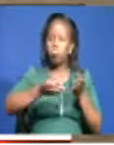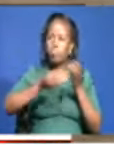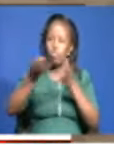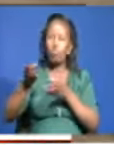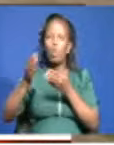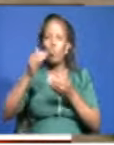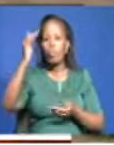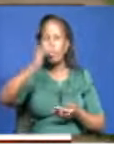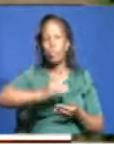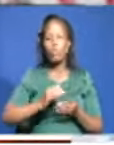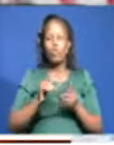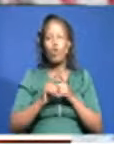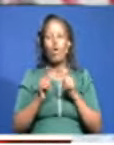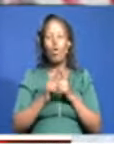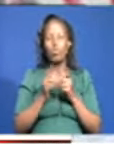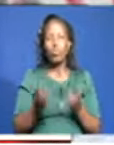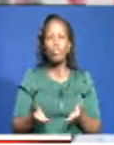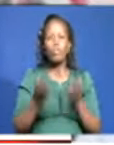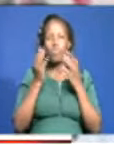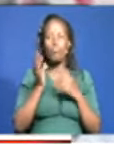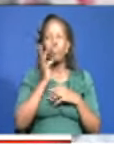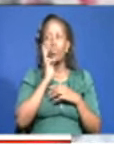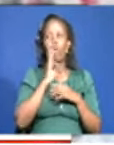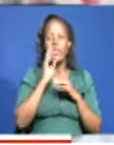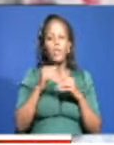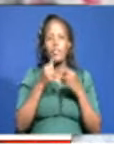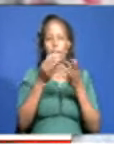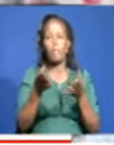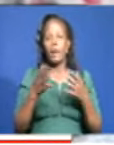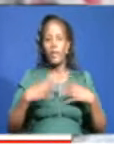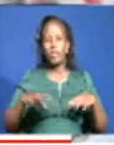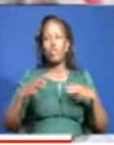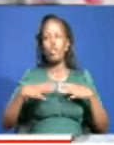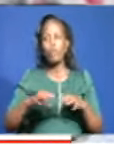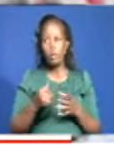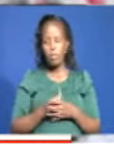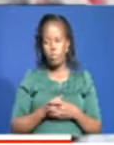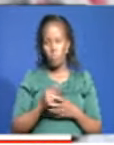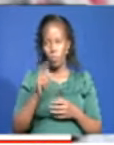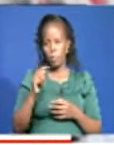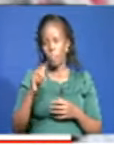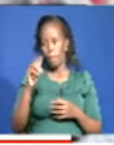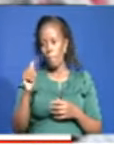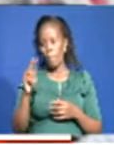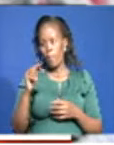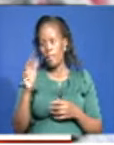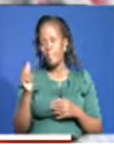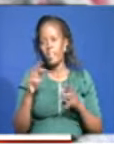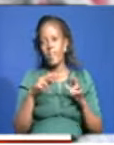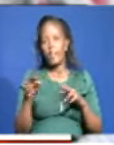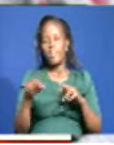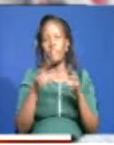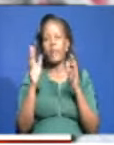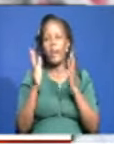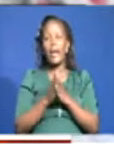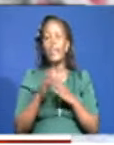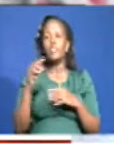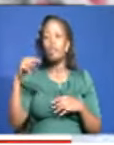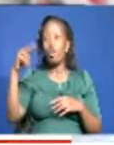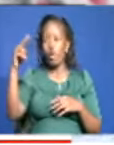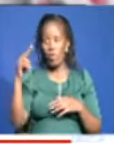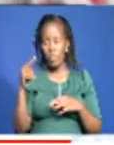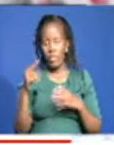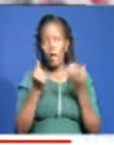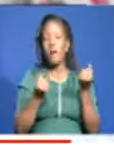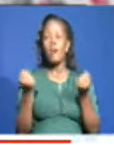water supply to residents. Tana River, Tana North na Tana Delta, kwamba magari